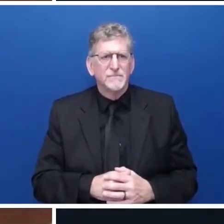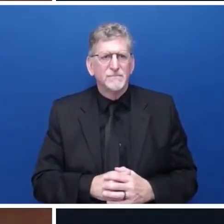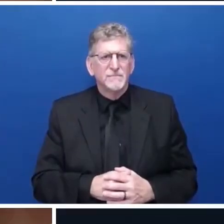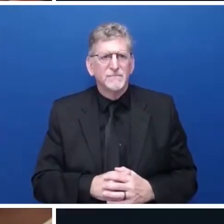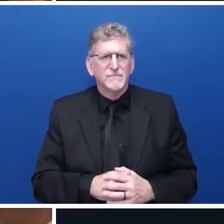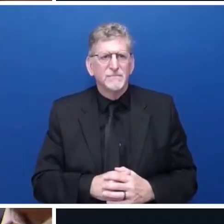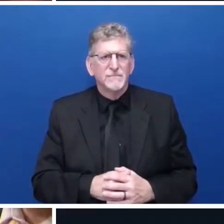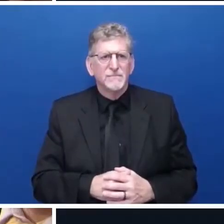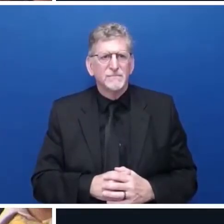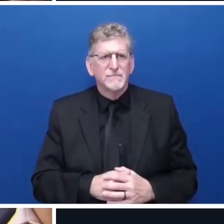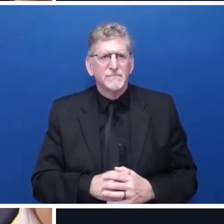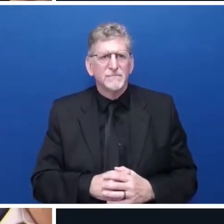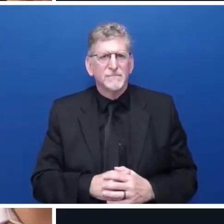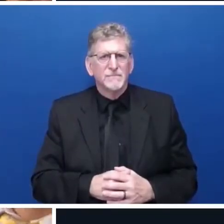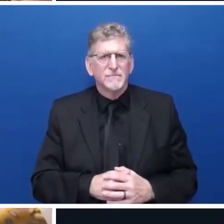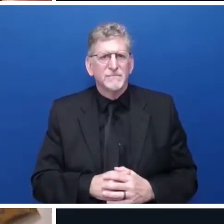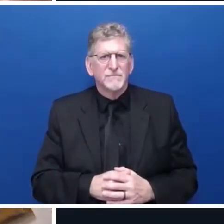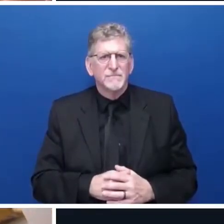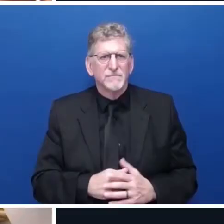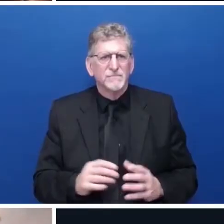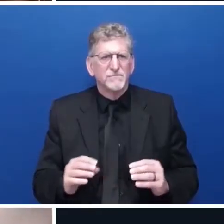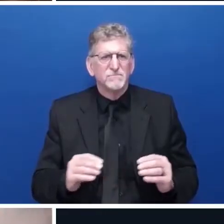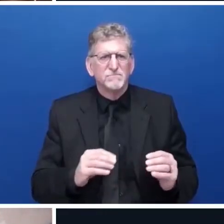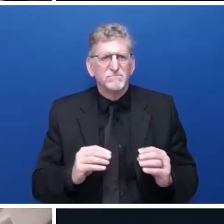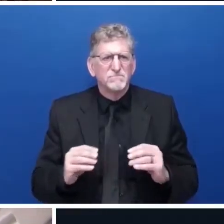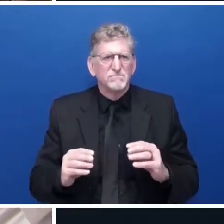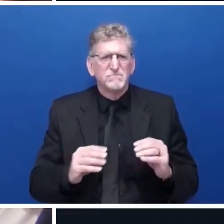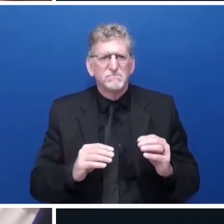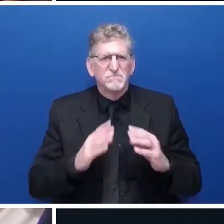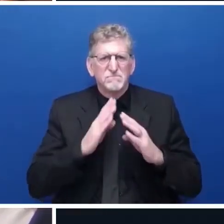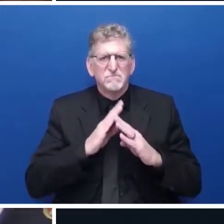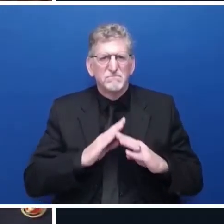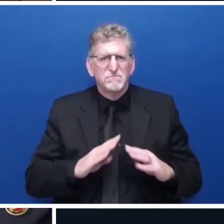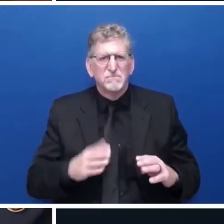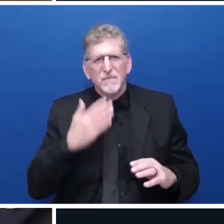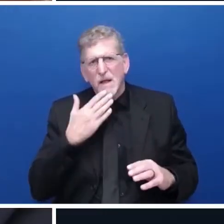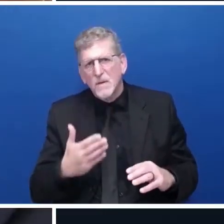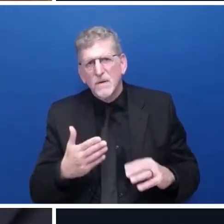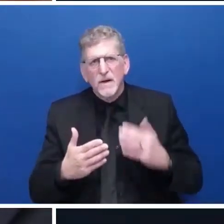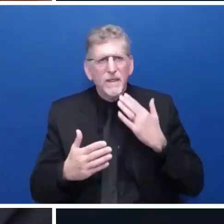One of the best. I'm so proud of yourself. Thank you for honoring those veterans.